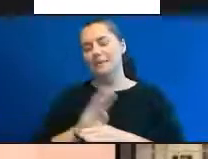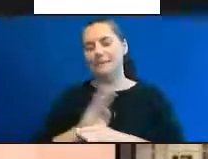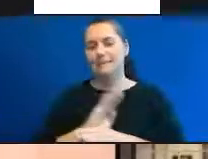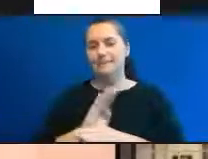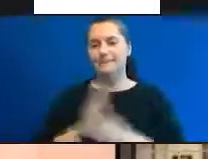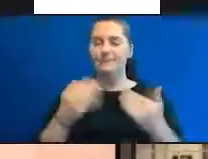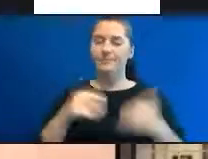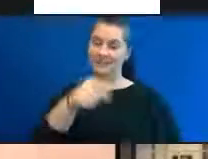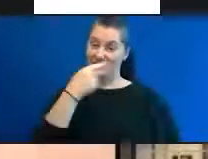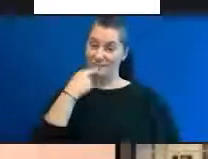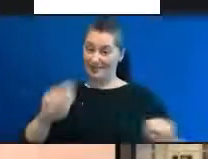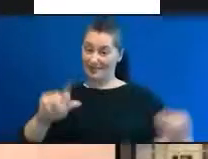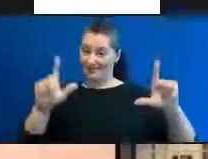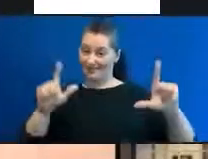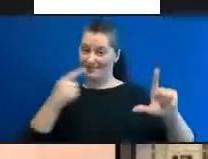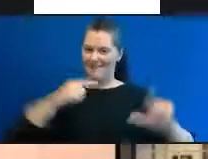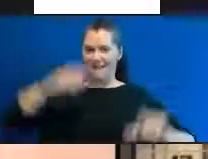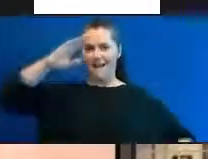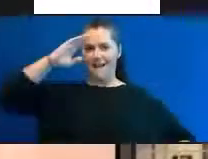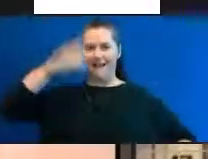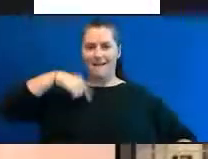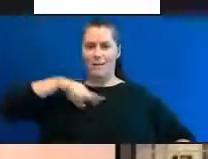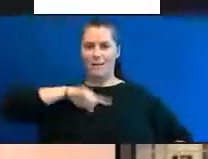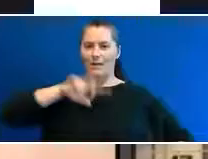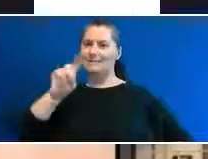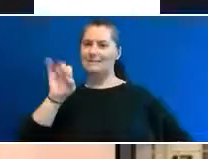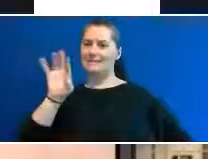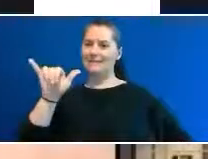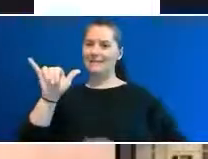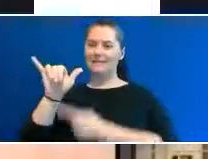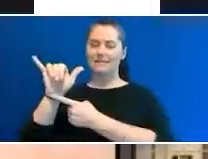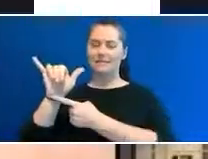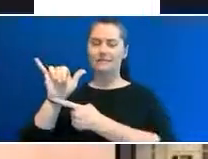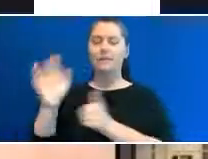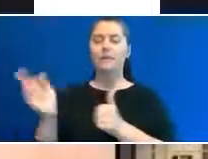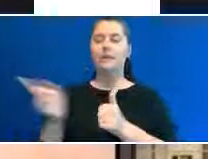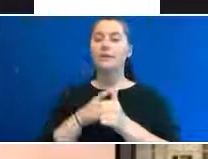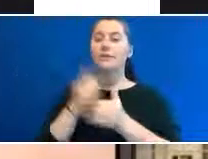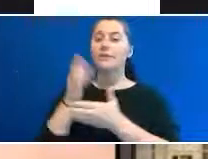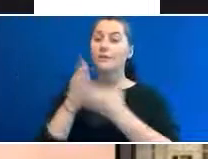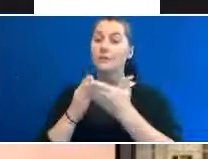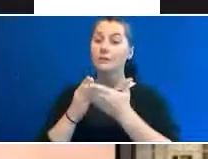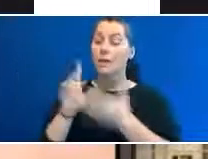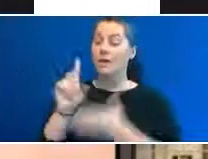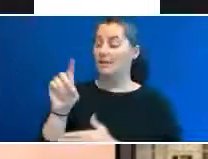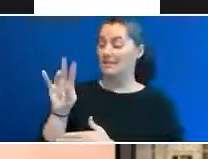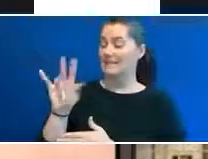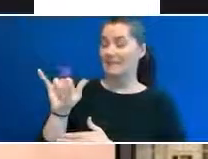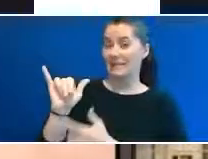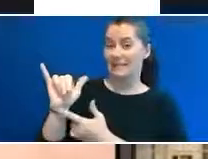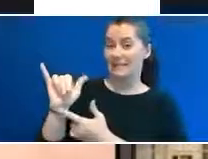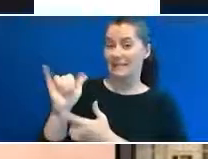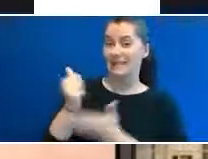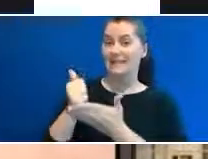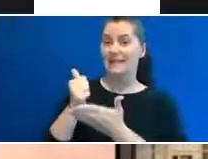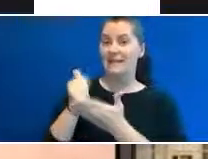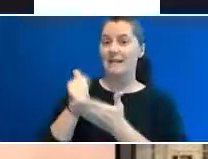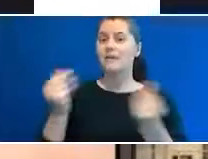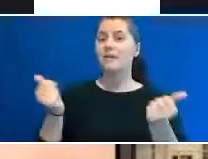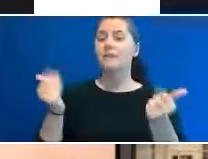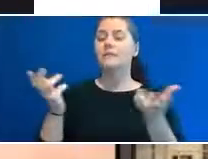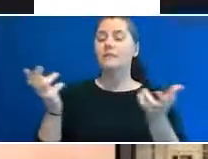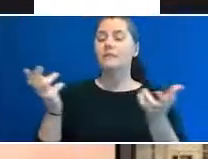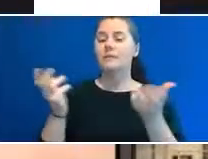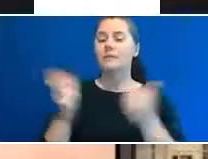DIVVY." So the first piece that DIVVY helps solve here is